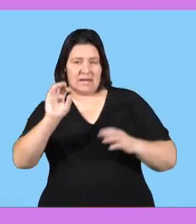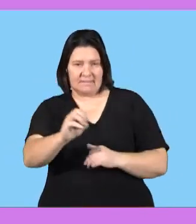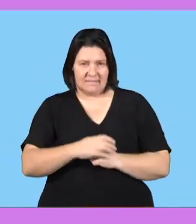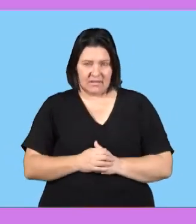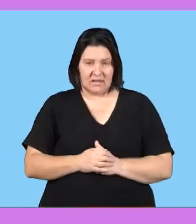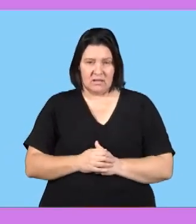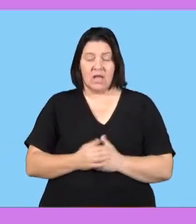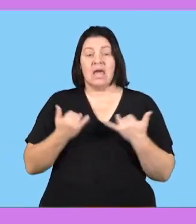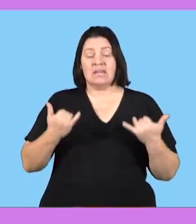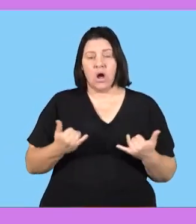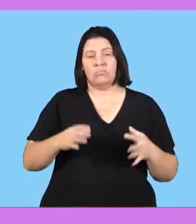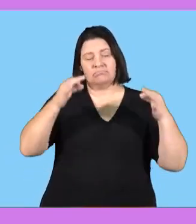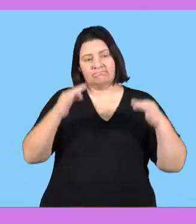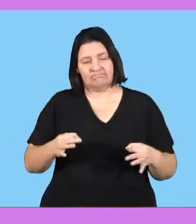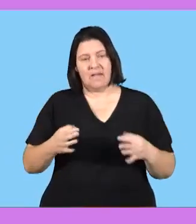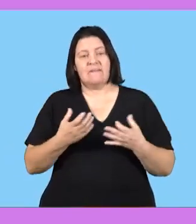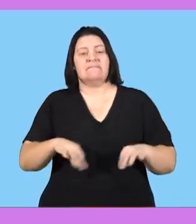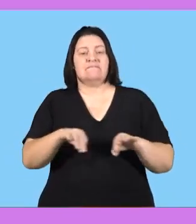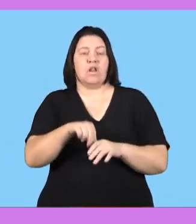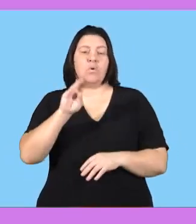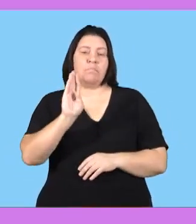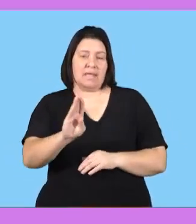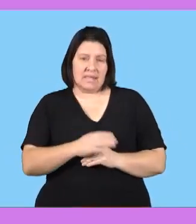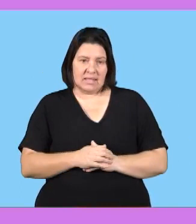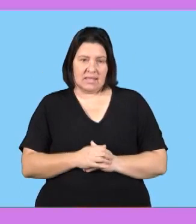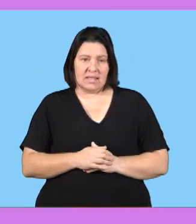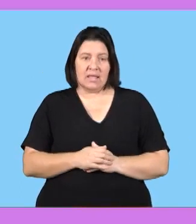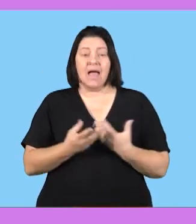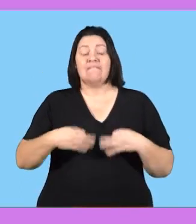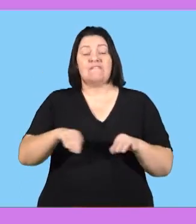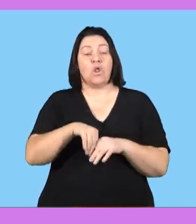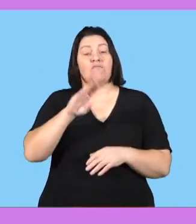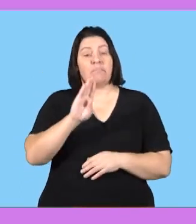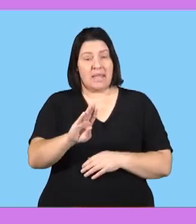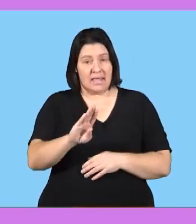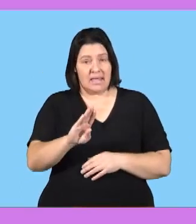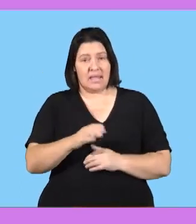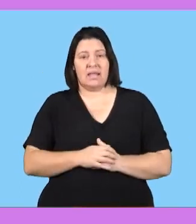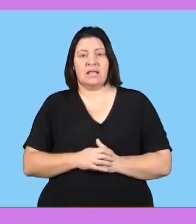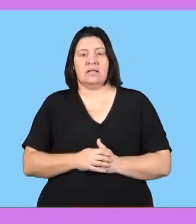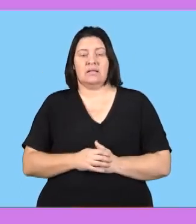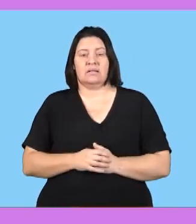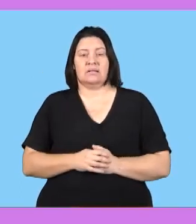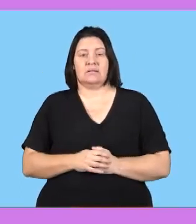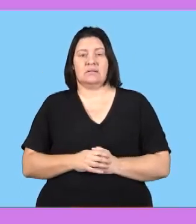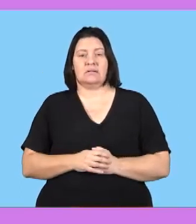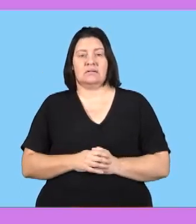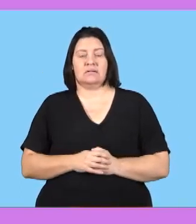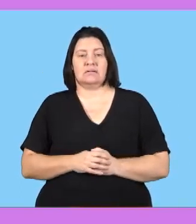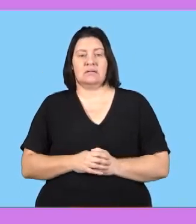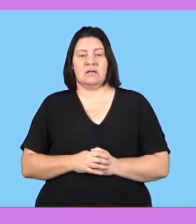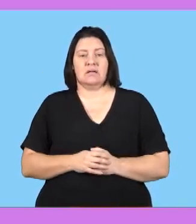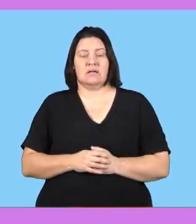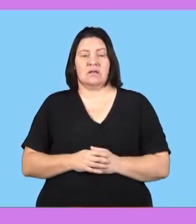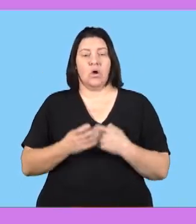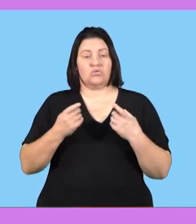pattern. So now let us determine the value of B. The value of B, therefore, is going to be, we